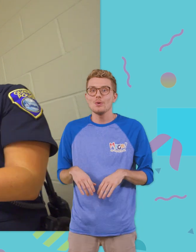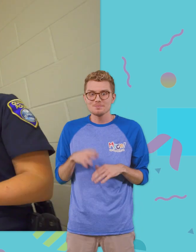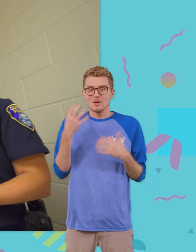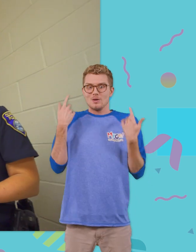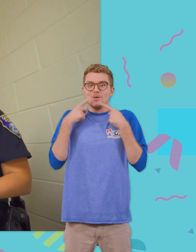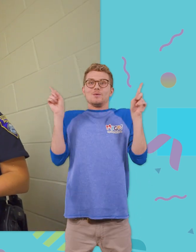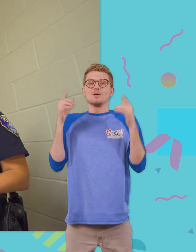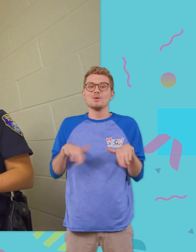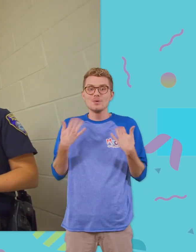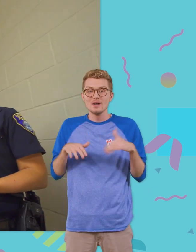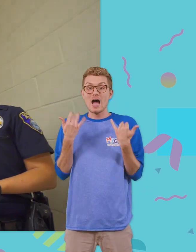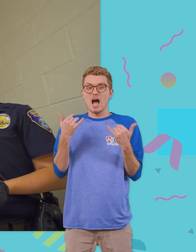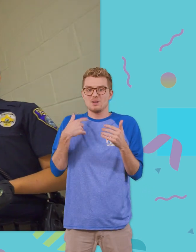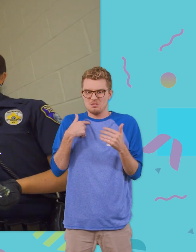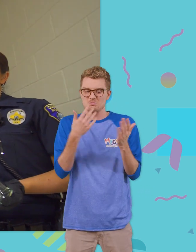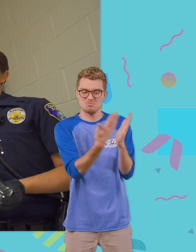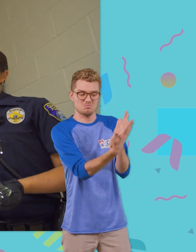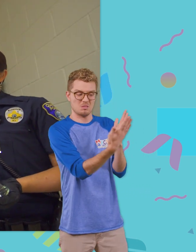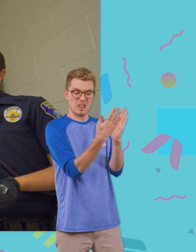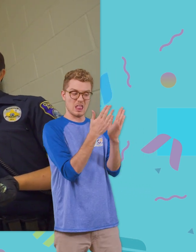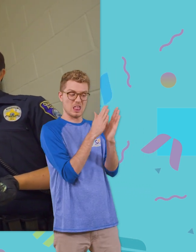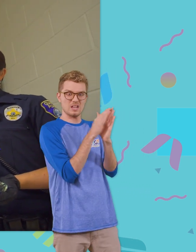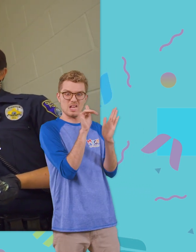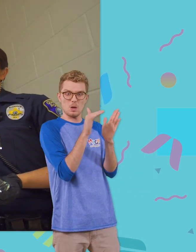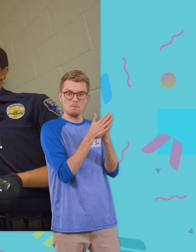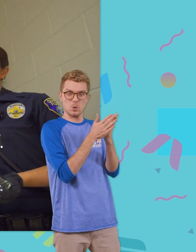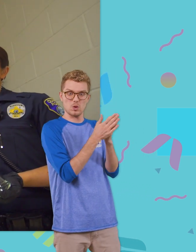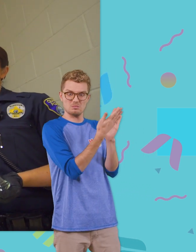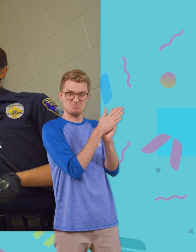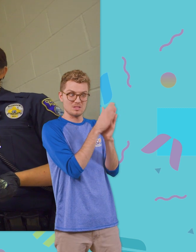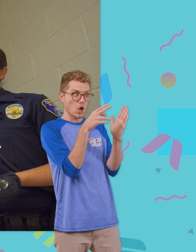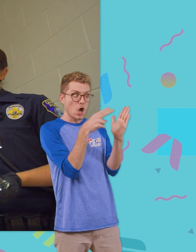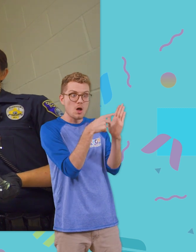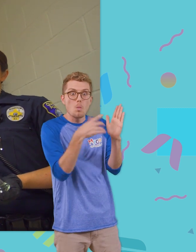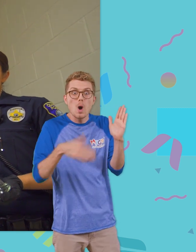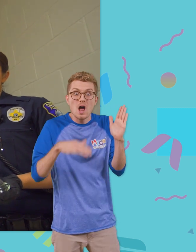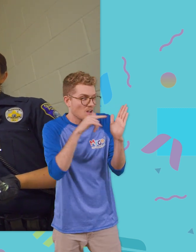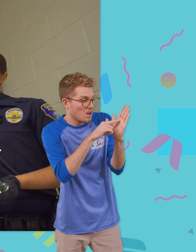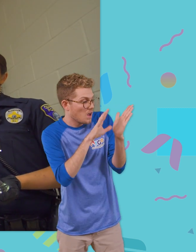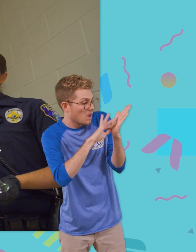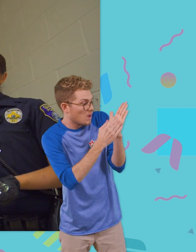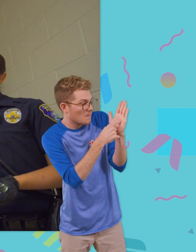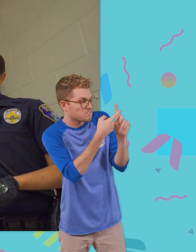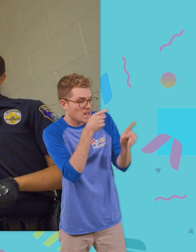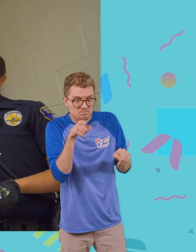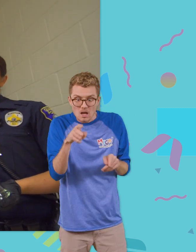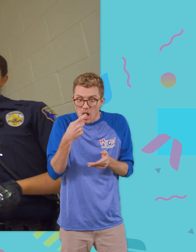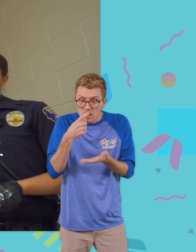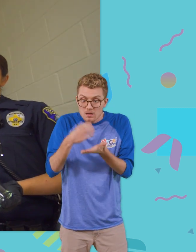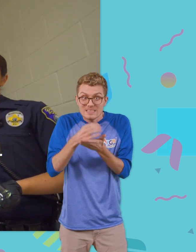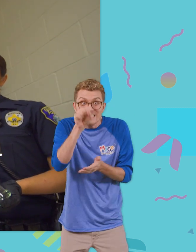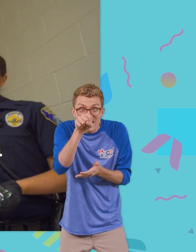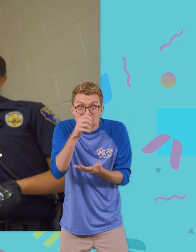Oh, we did it. Wow, okay, let's close it up like a book. And look at that! Wow, we just pulled a print